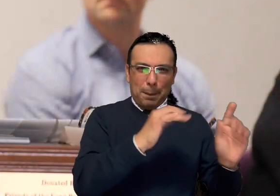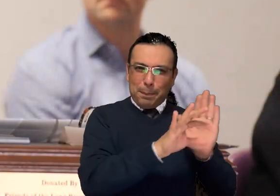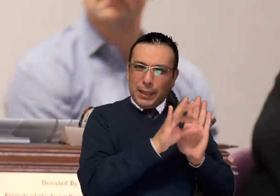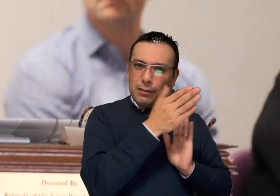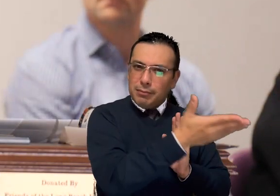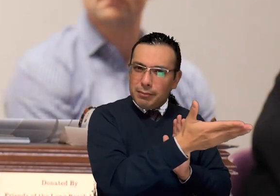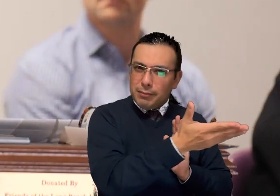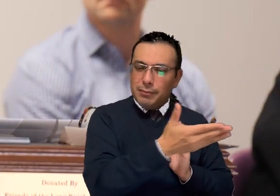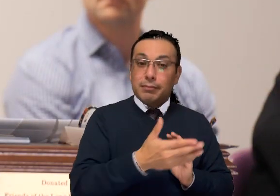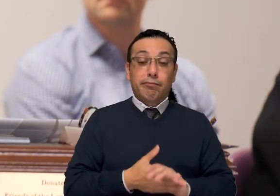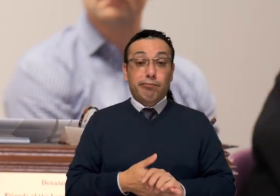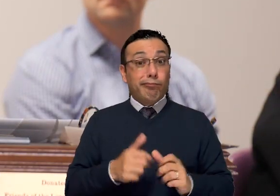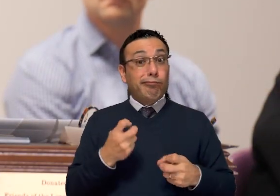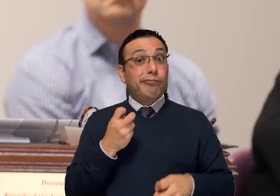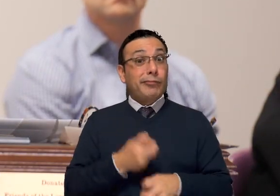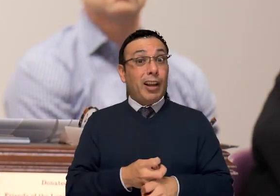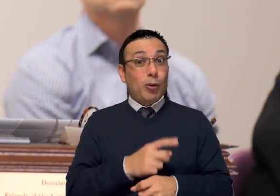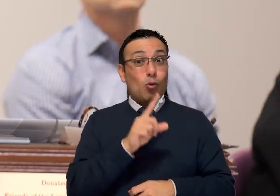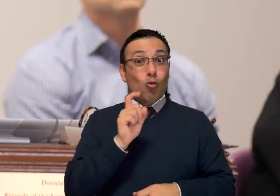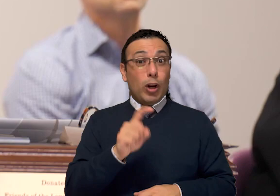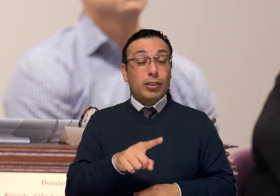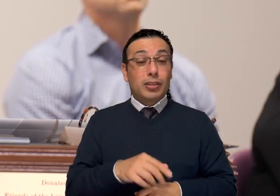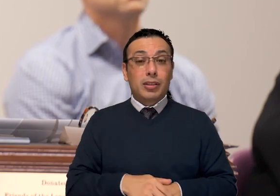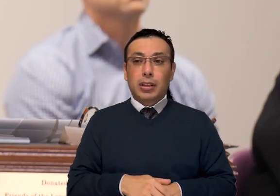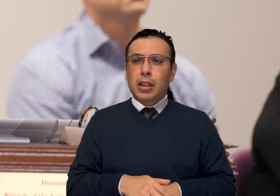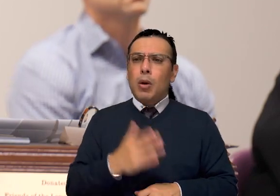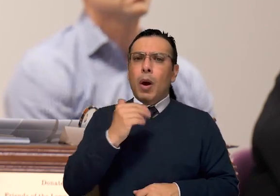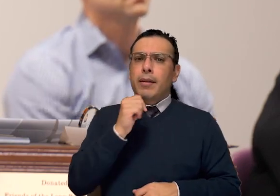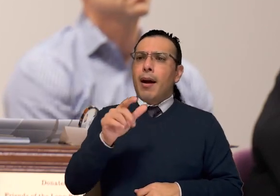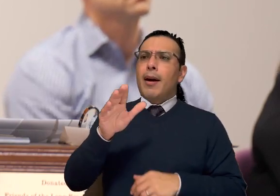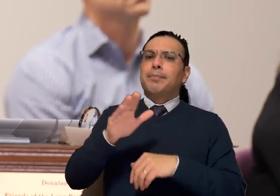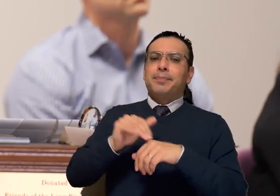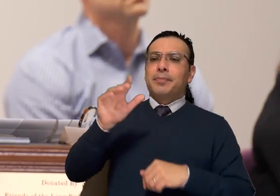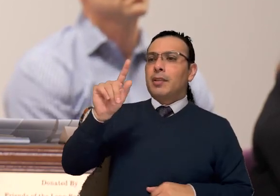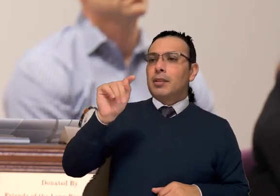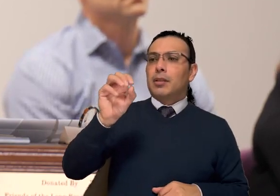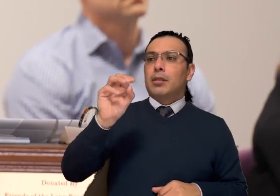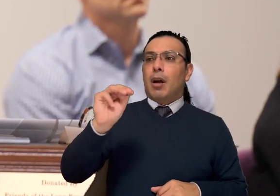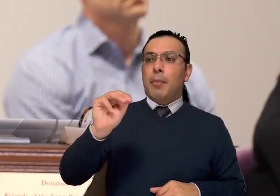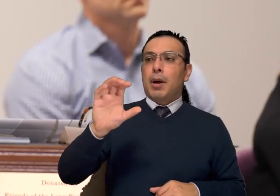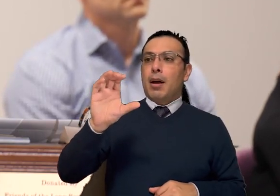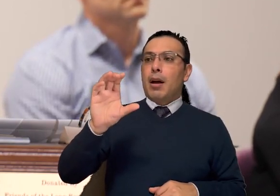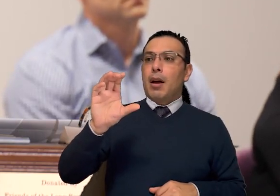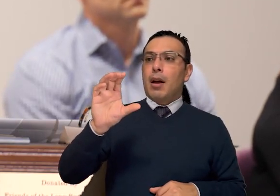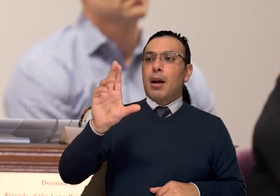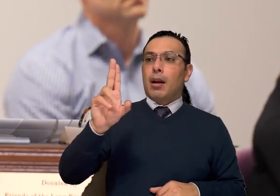I'm wondering, Tom Cunningham from Equinor. Tom?